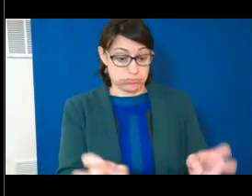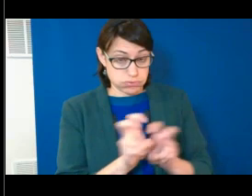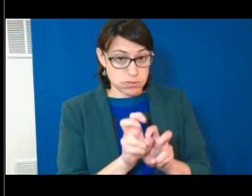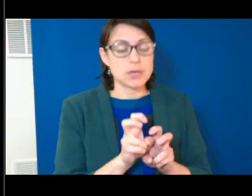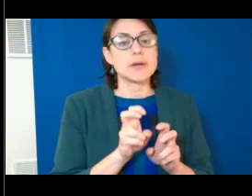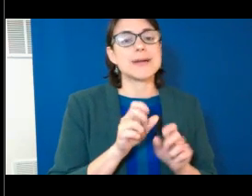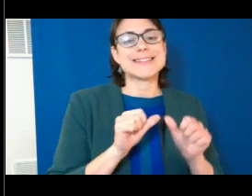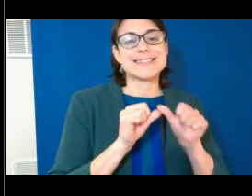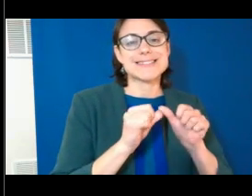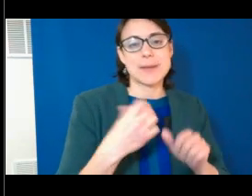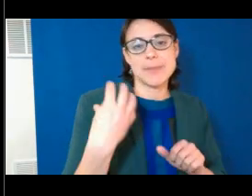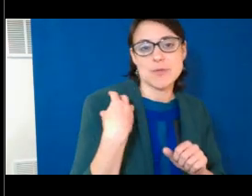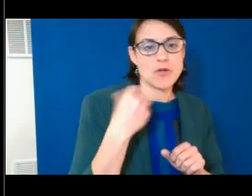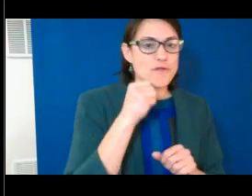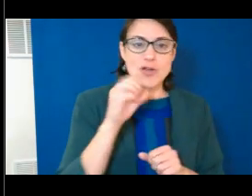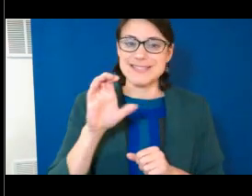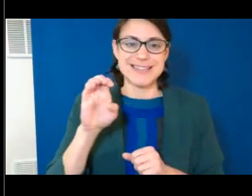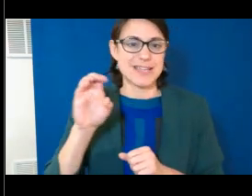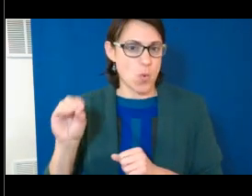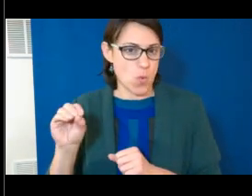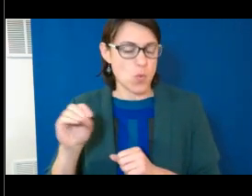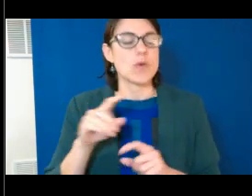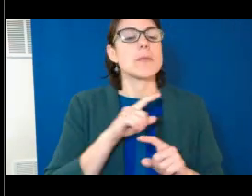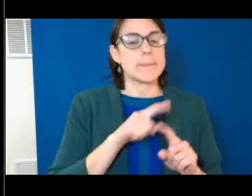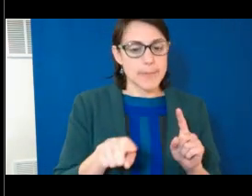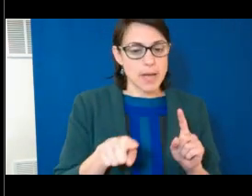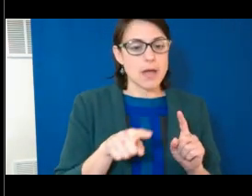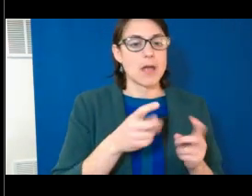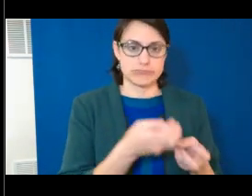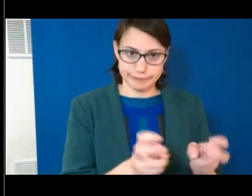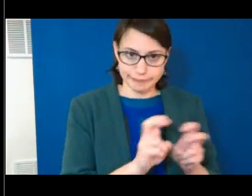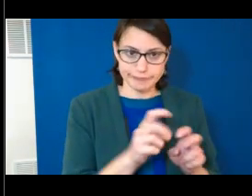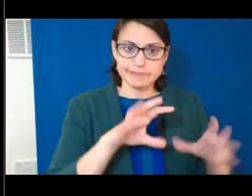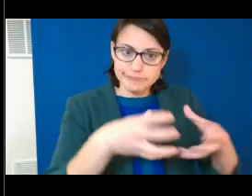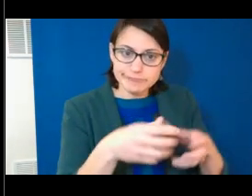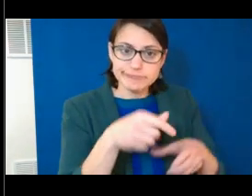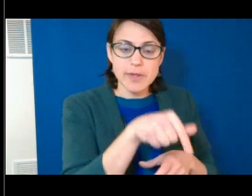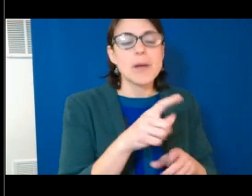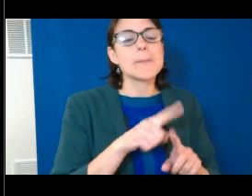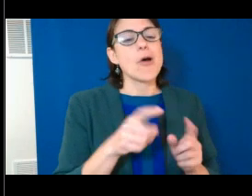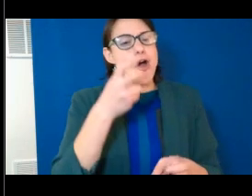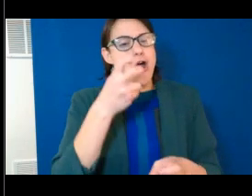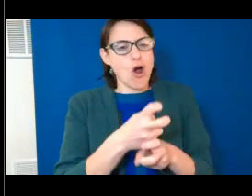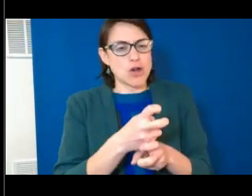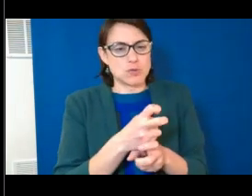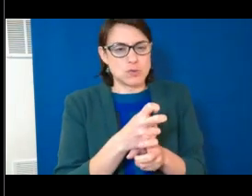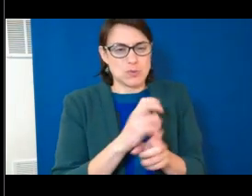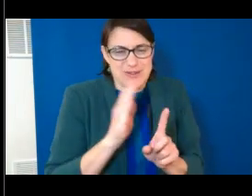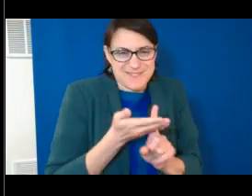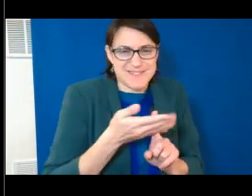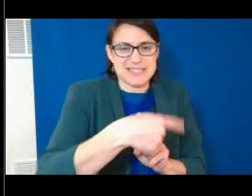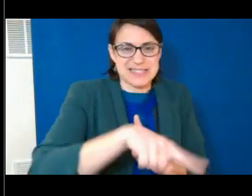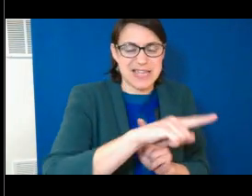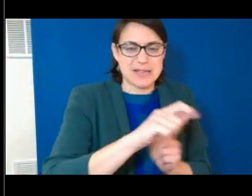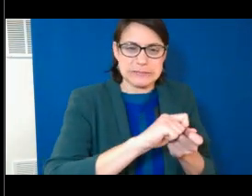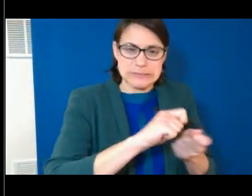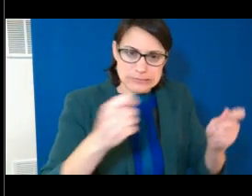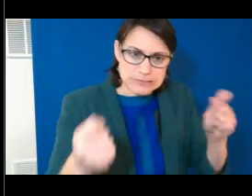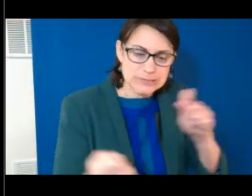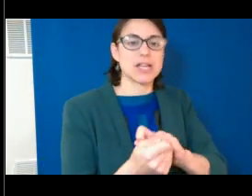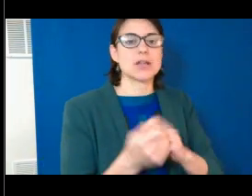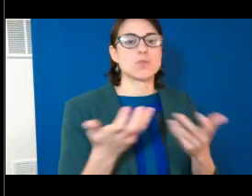difficult to get them to commit to things that they weren't already doing. It was, you know, they would basically talking about the things they were doing, which in some